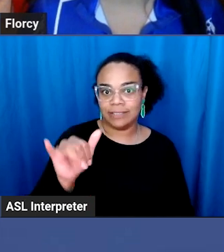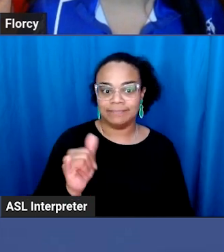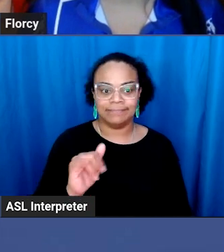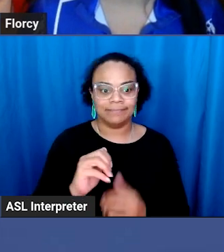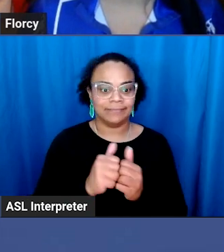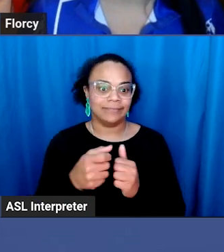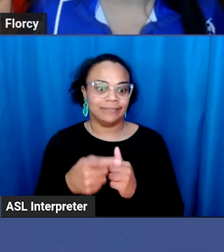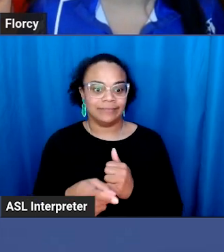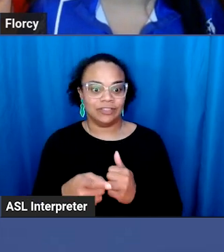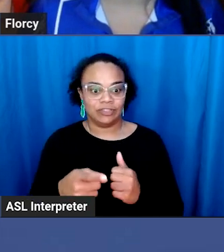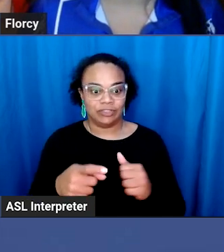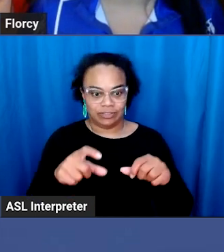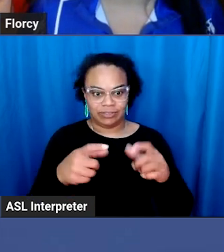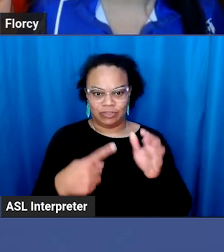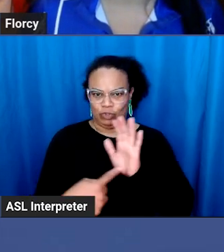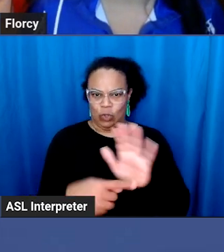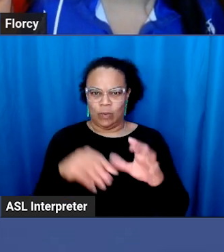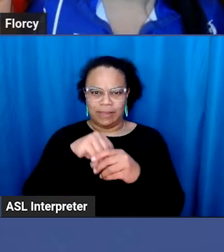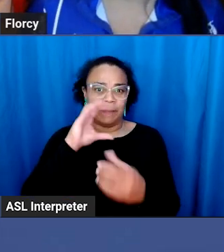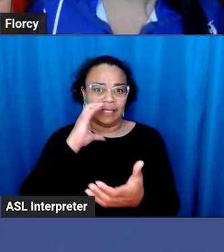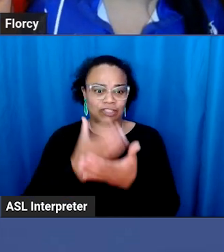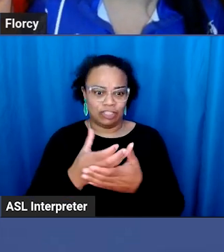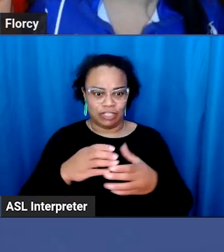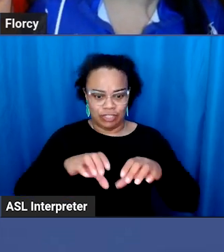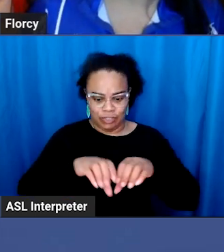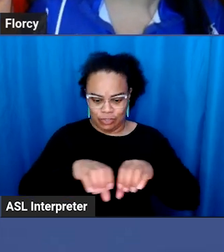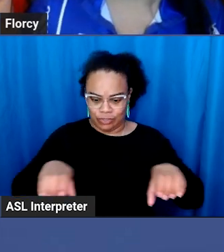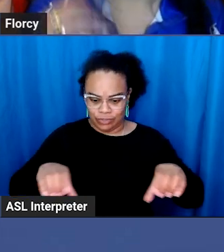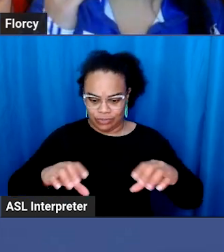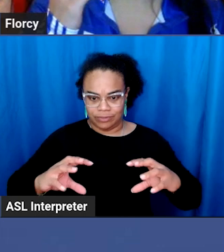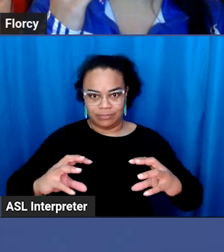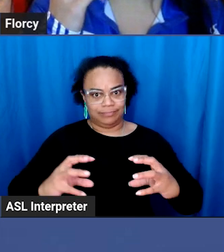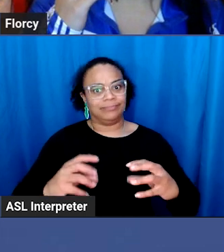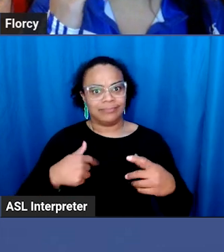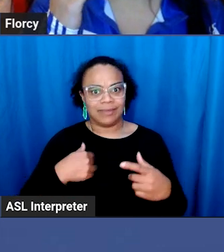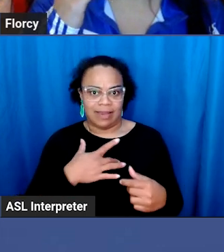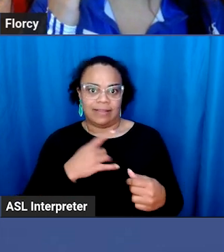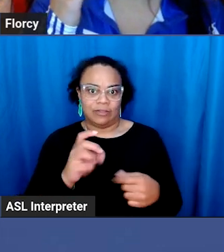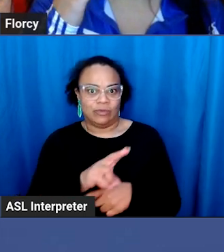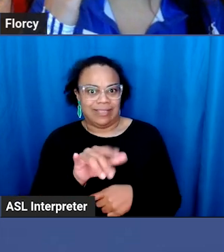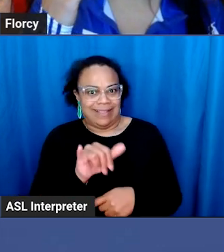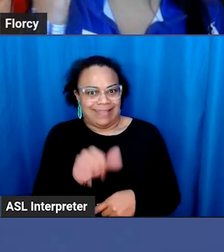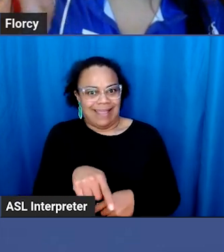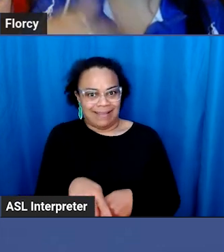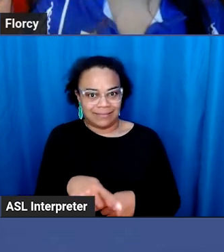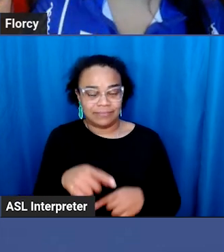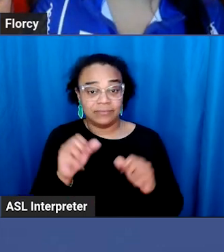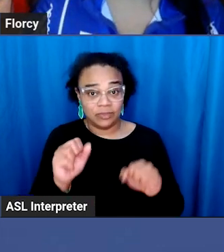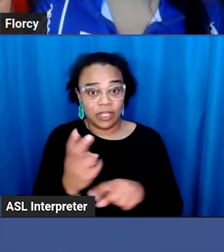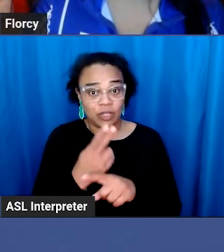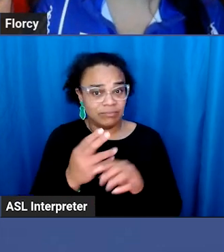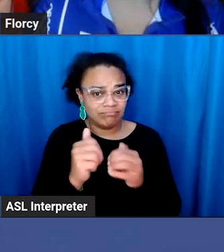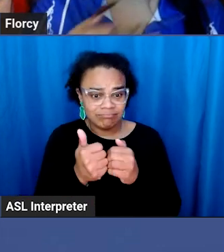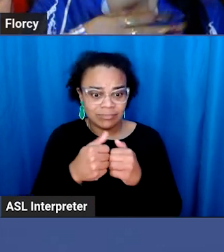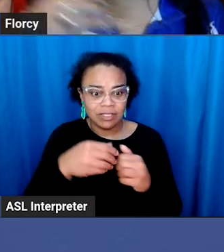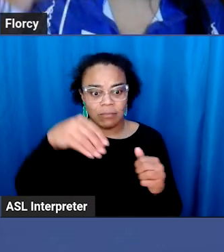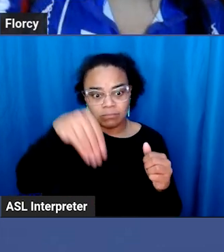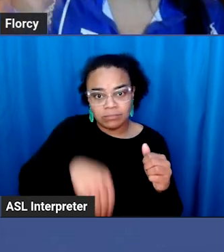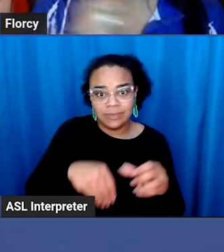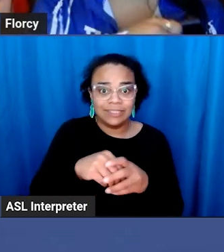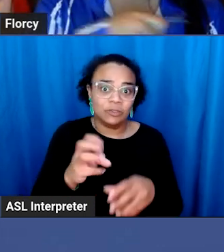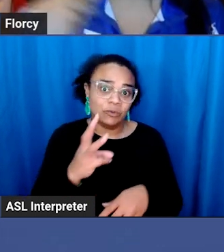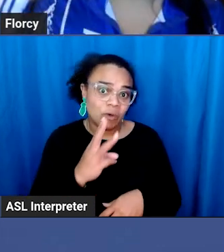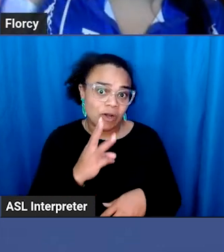of laid out right here in this picture in like a bundle. You could use it by like submerging it in water and like